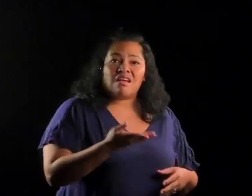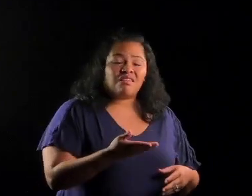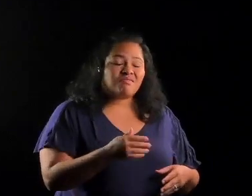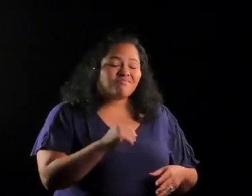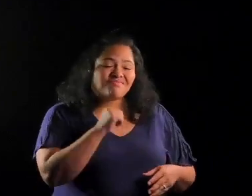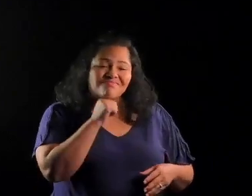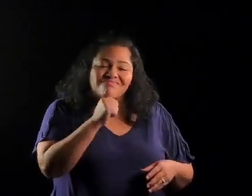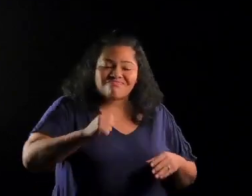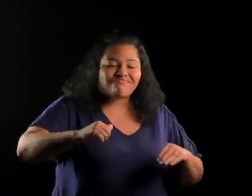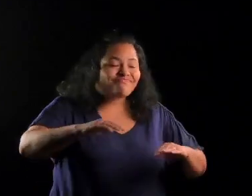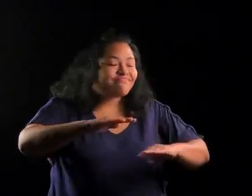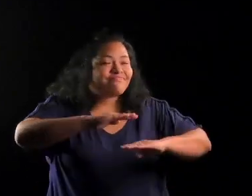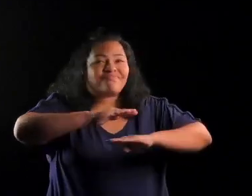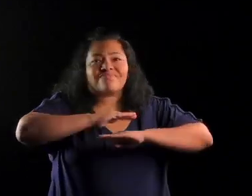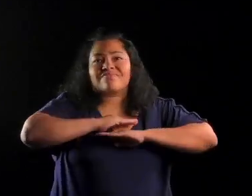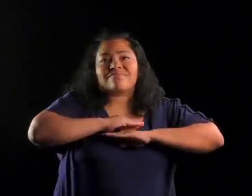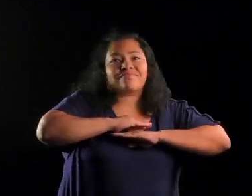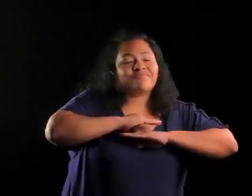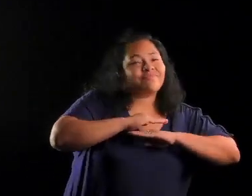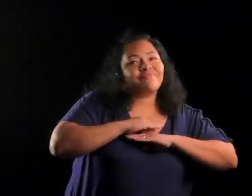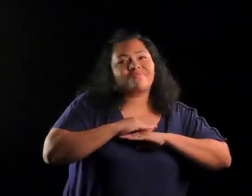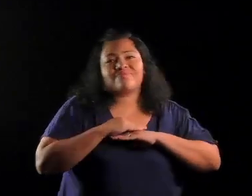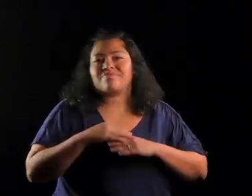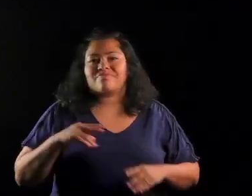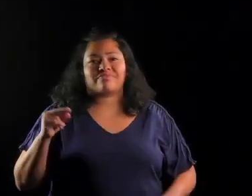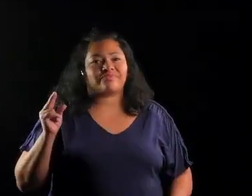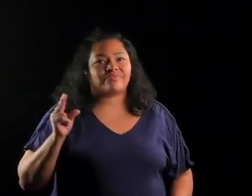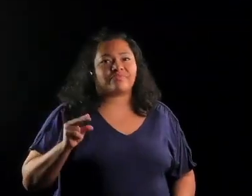world. It couldn't fill me.